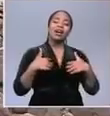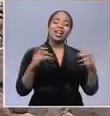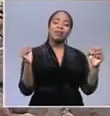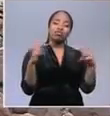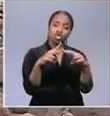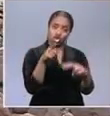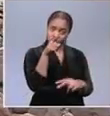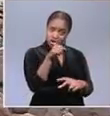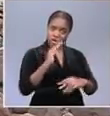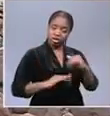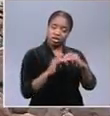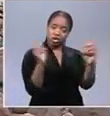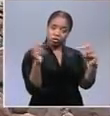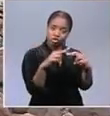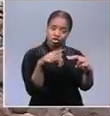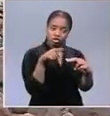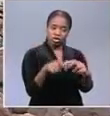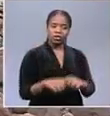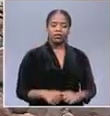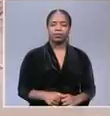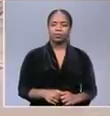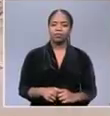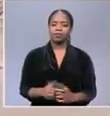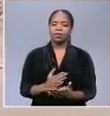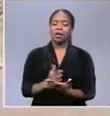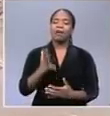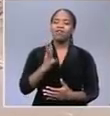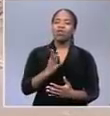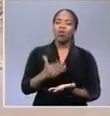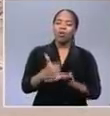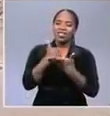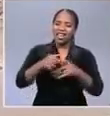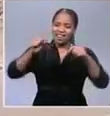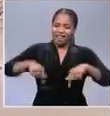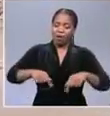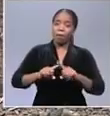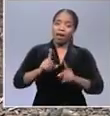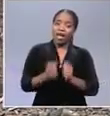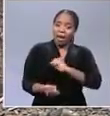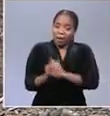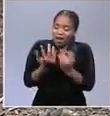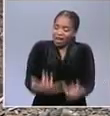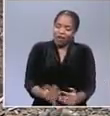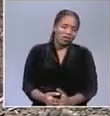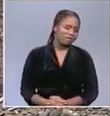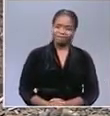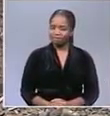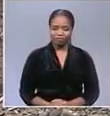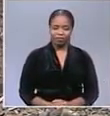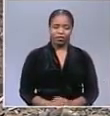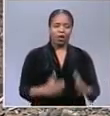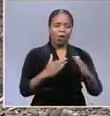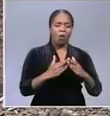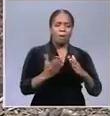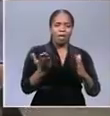bridge. Those affected want help now, but that's not going to happen. So as their homes hang